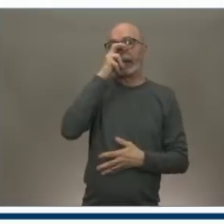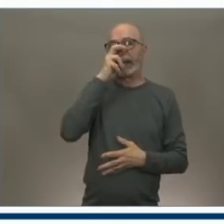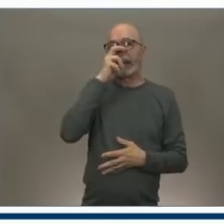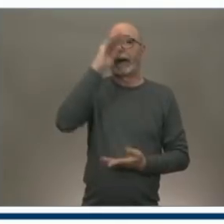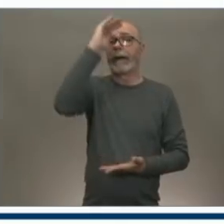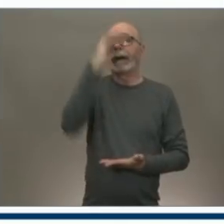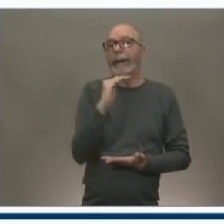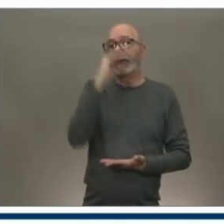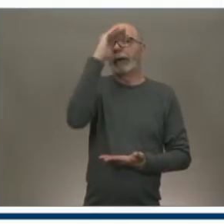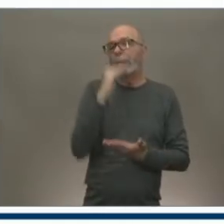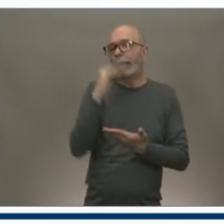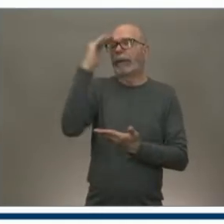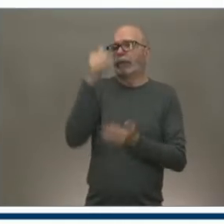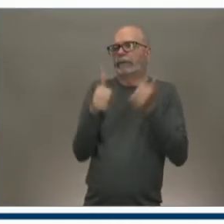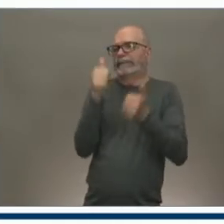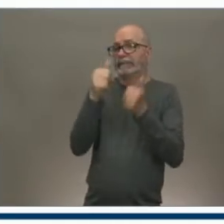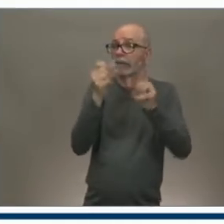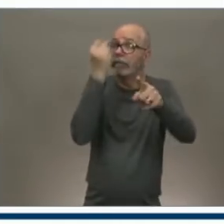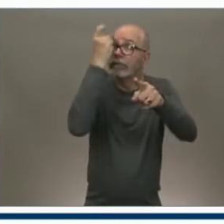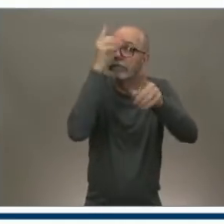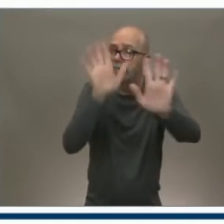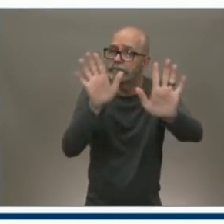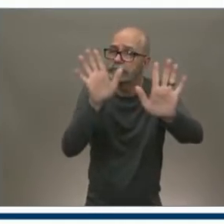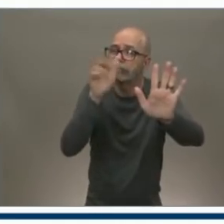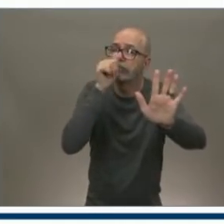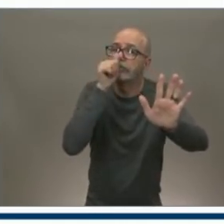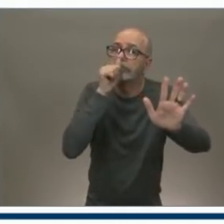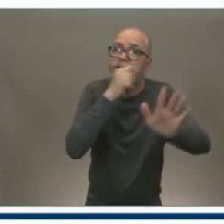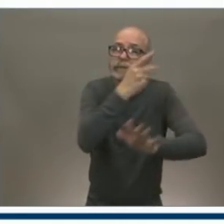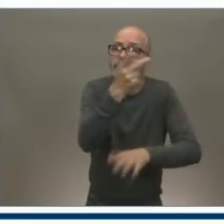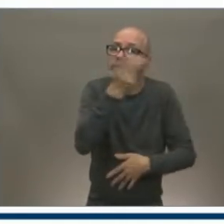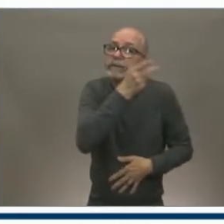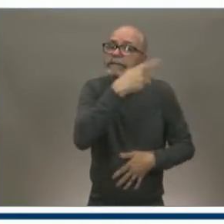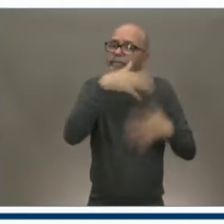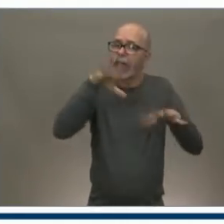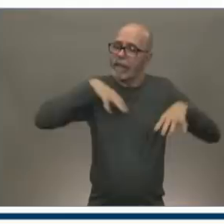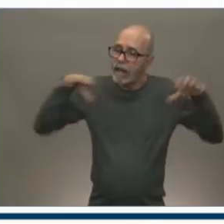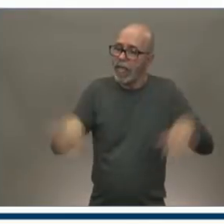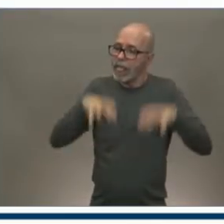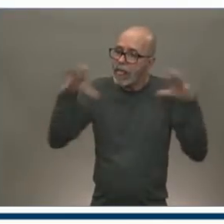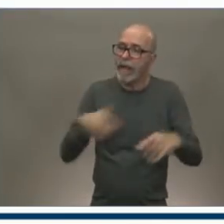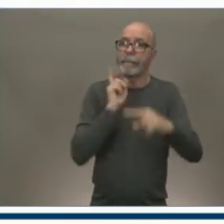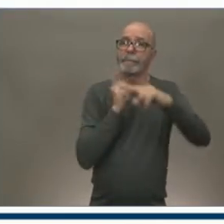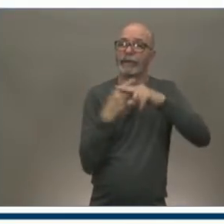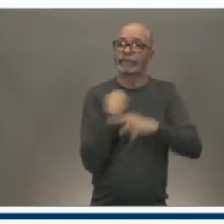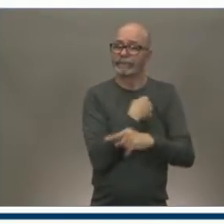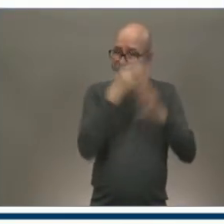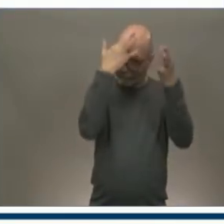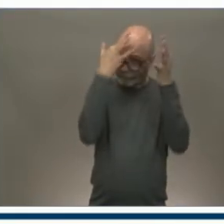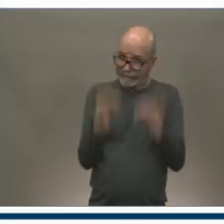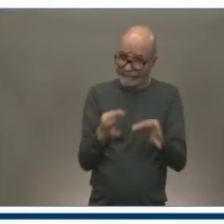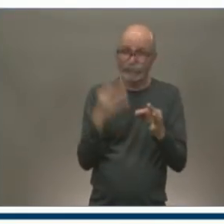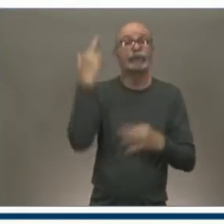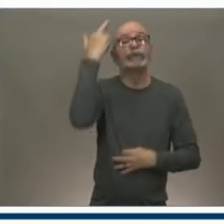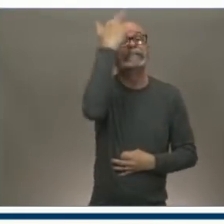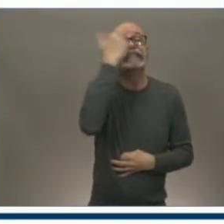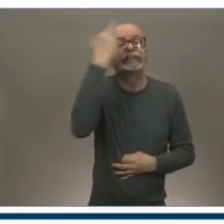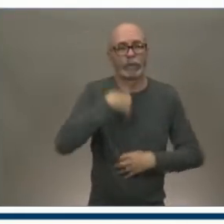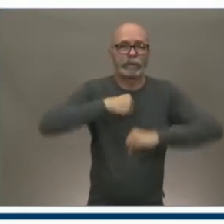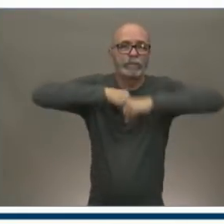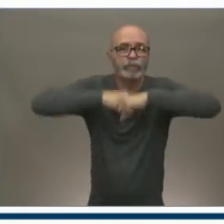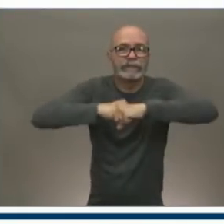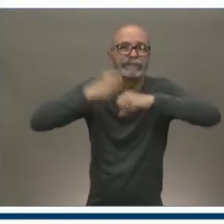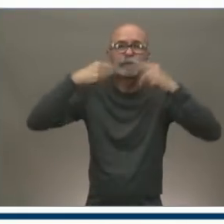I have your understanding. Every decision we make is about protecting you. And even if you don't always like the decisions we